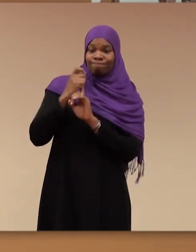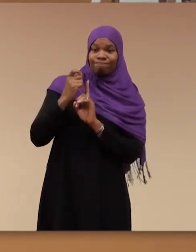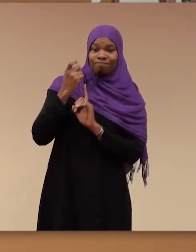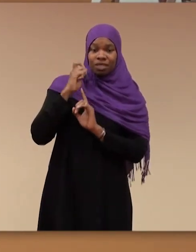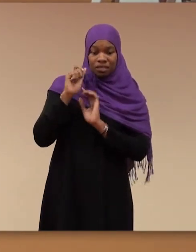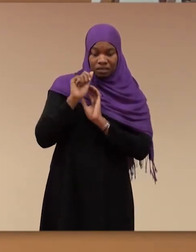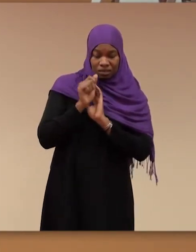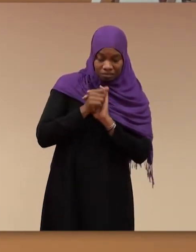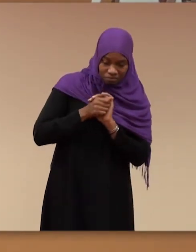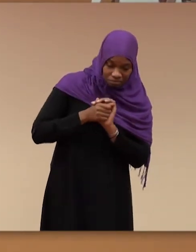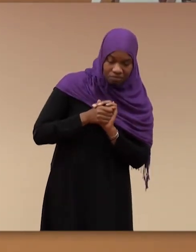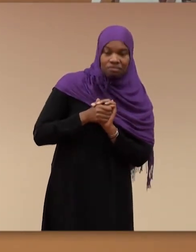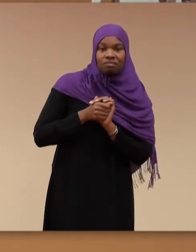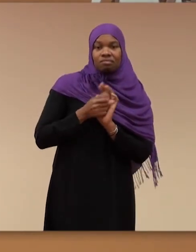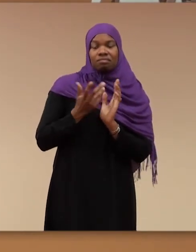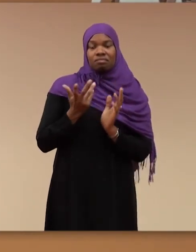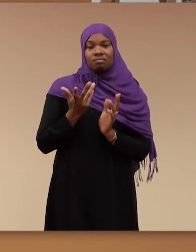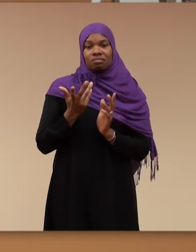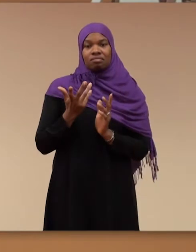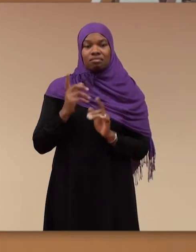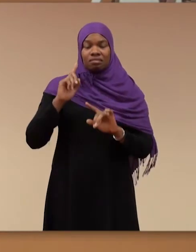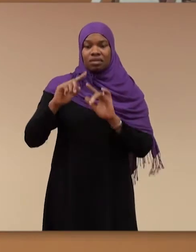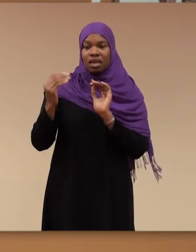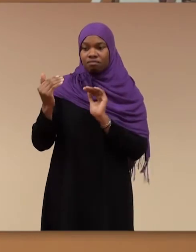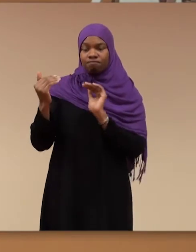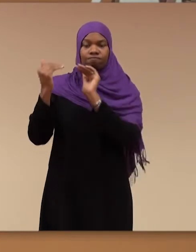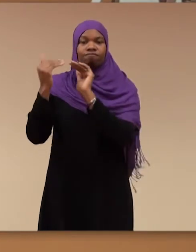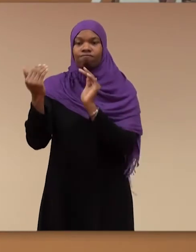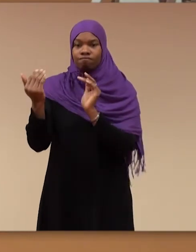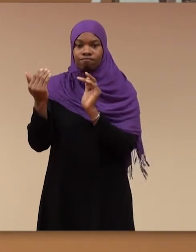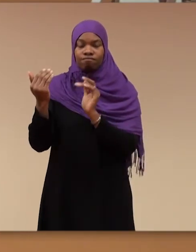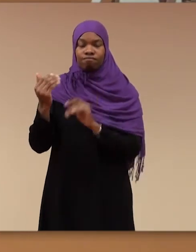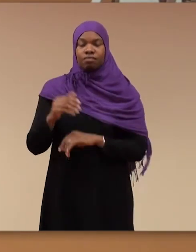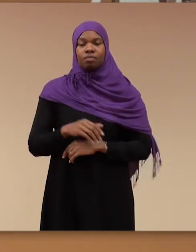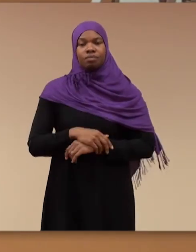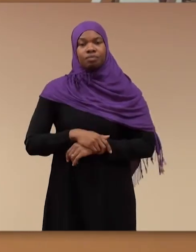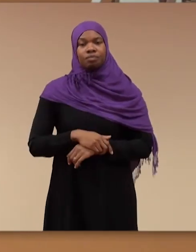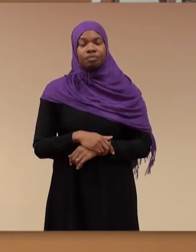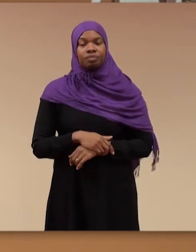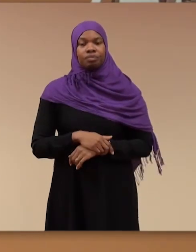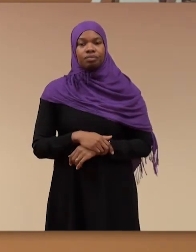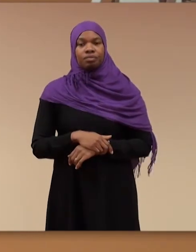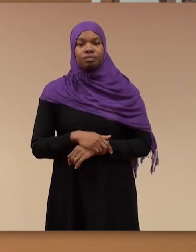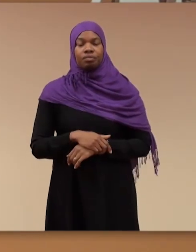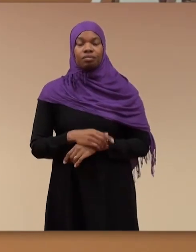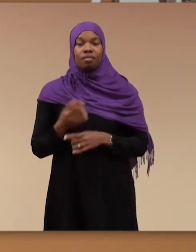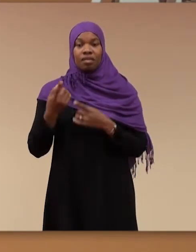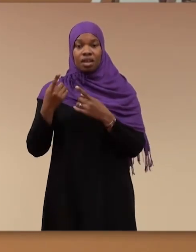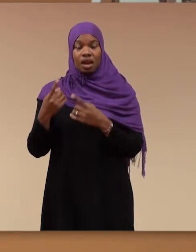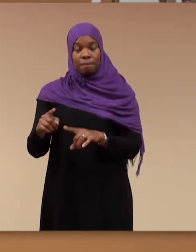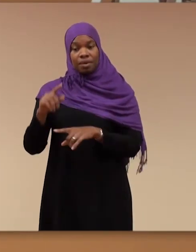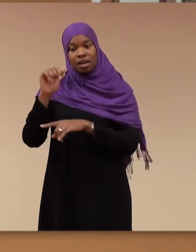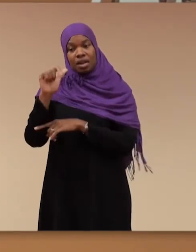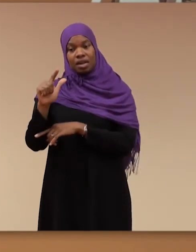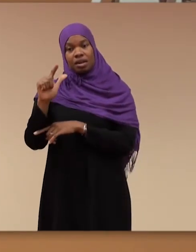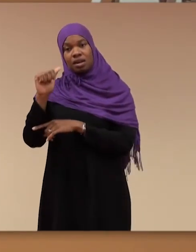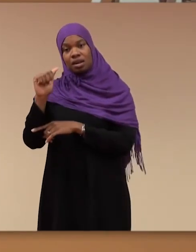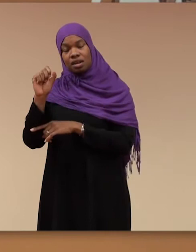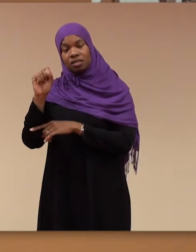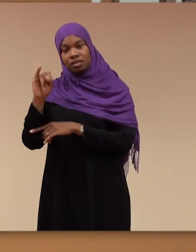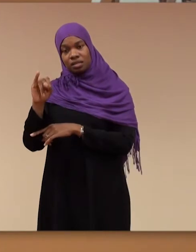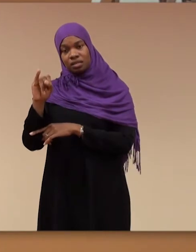compensation. And one of those guys, his name, Al-Asi ibn Wa'il